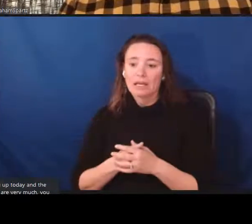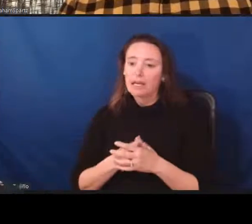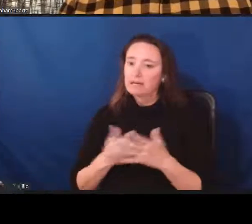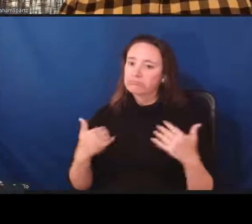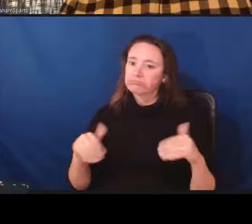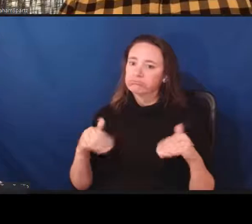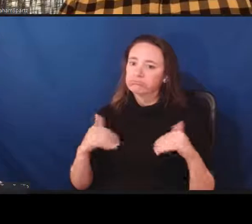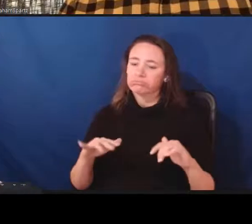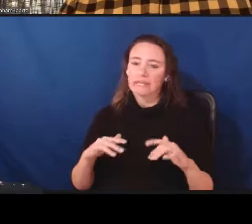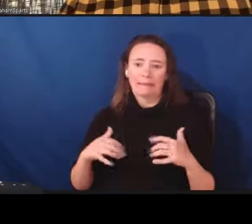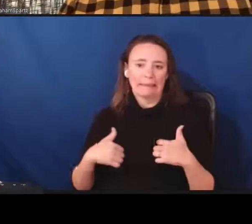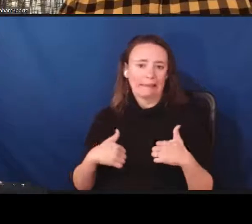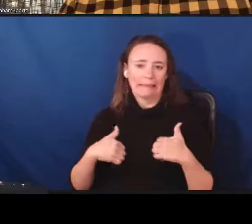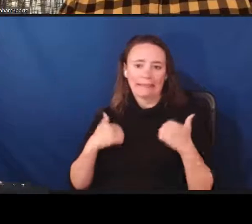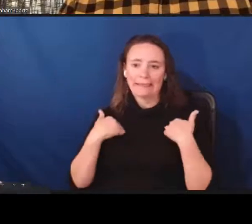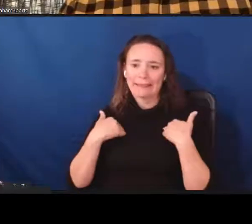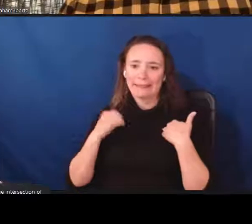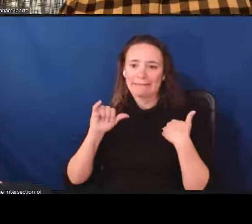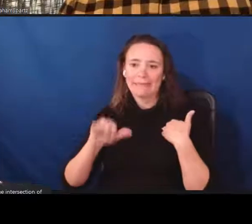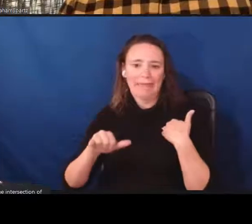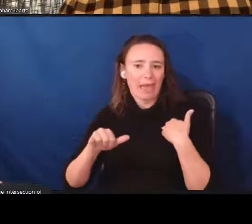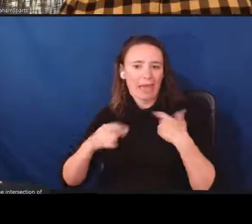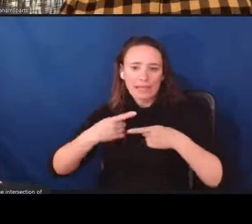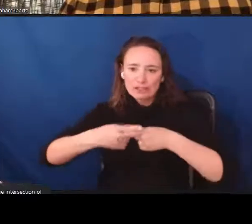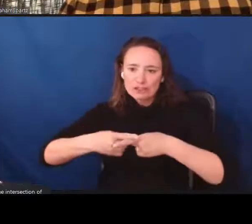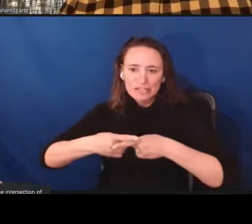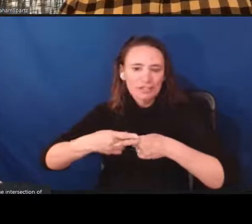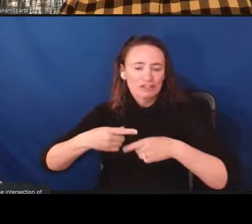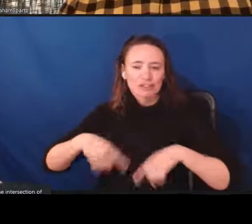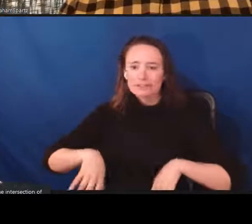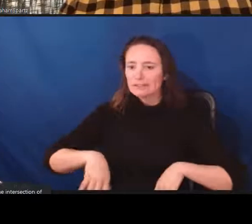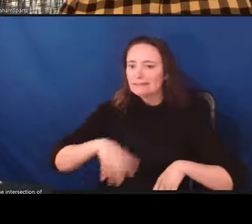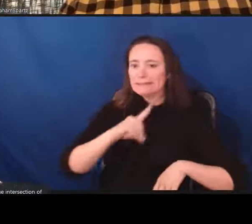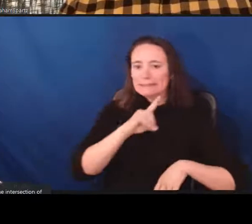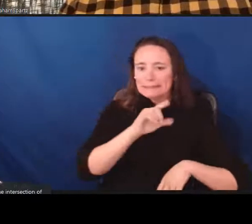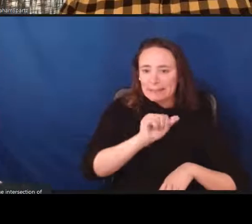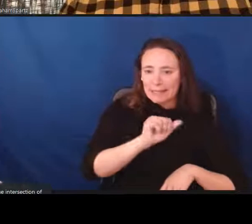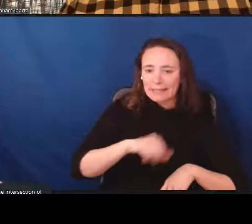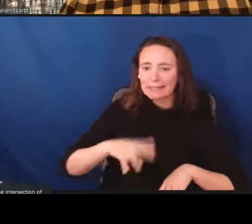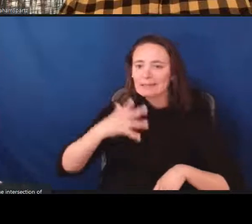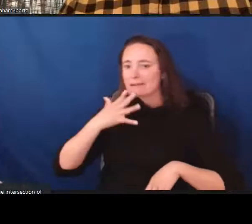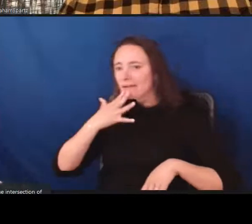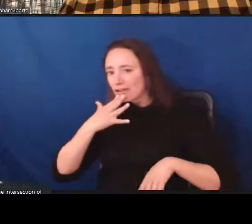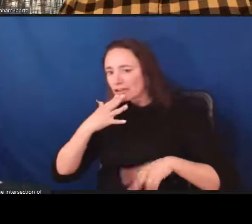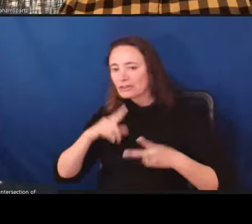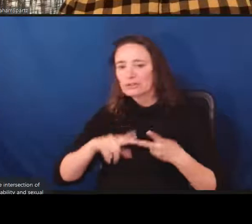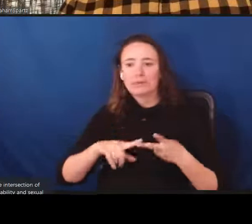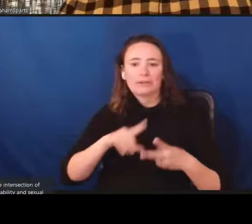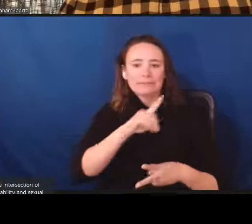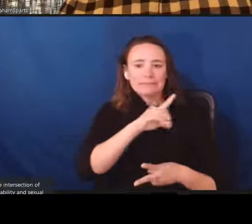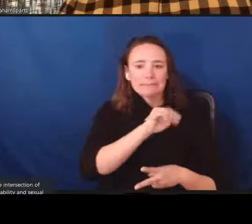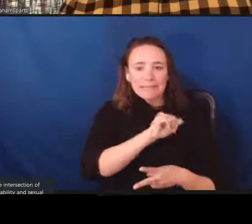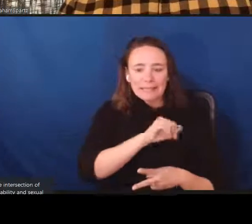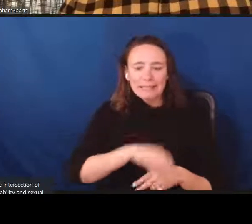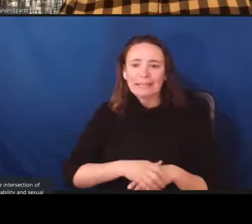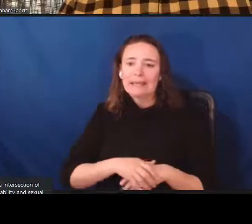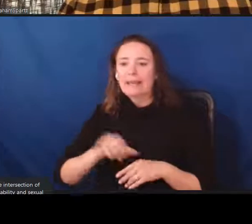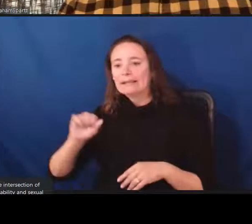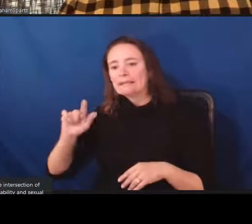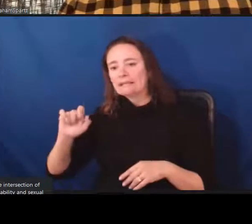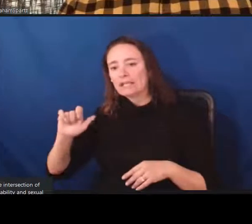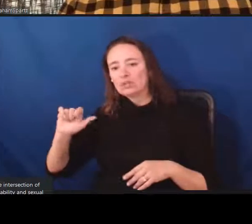live at the intersection of disability and color, or disability and sexual orientation.